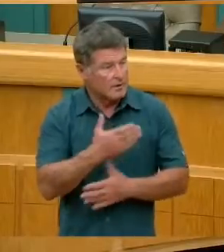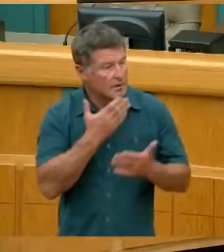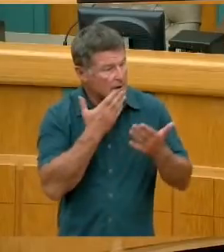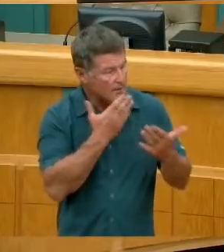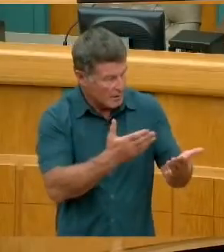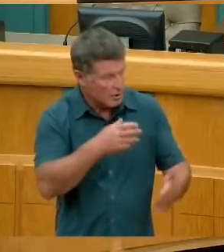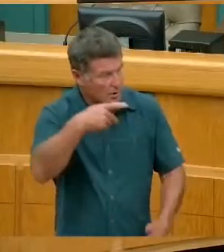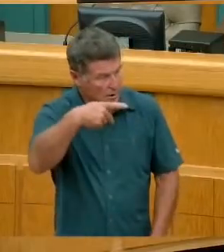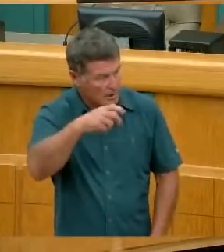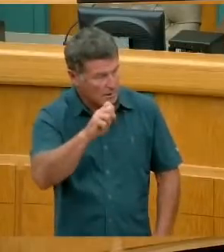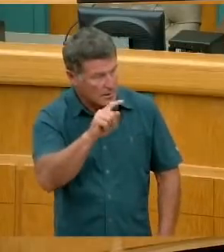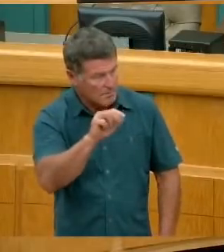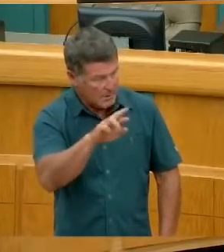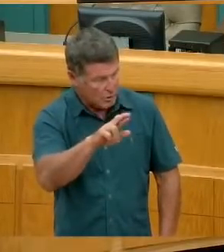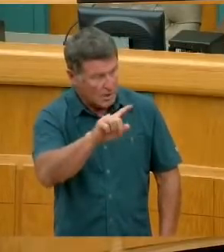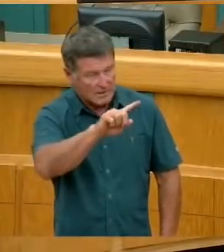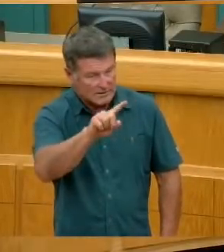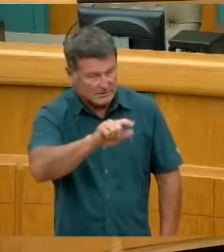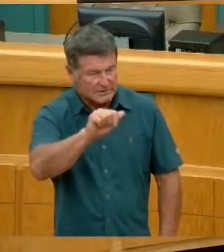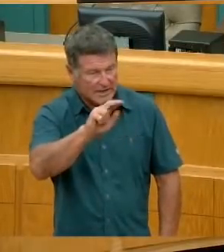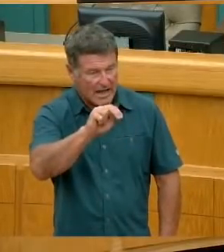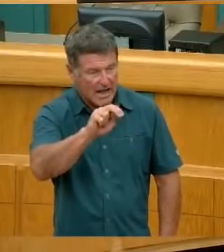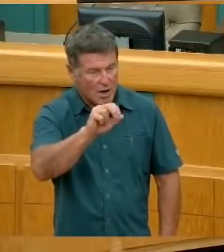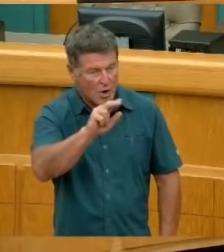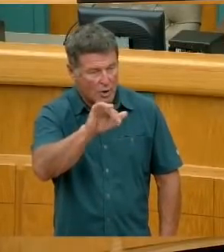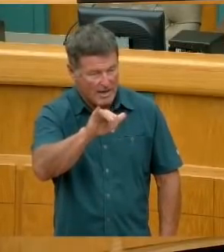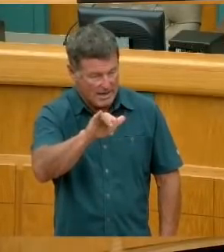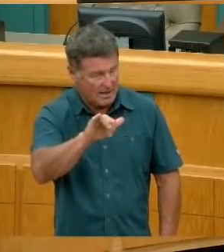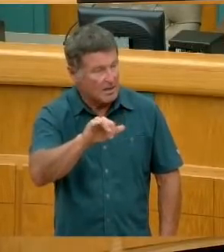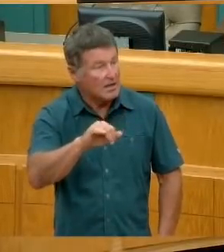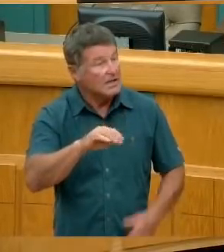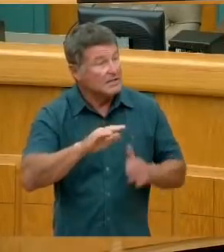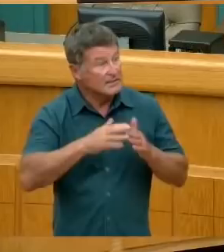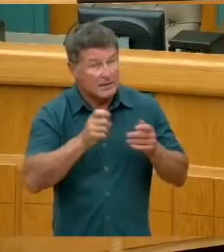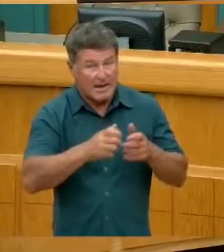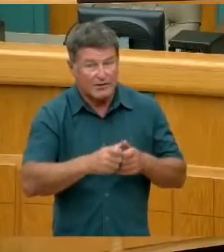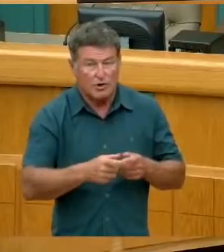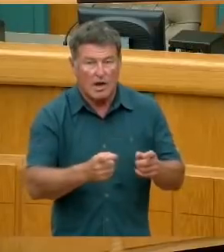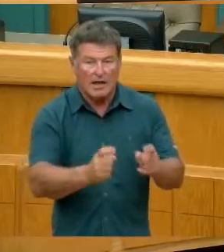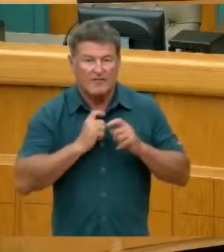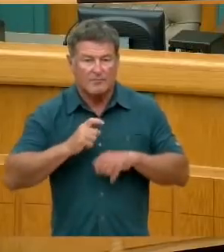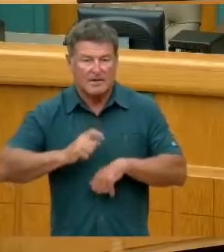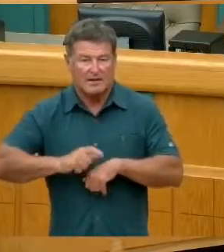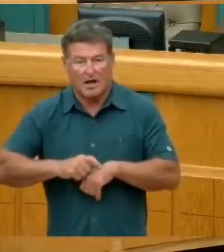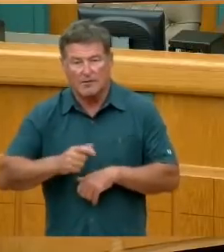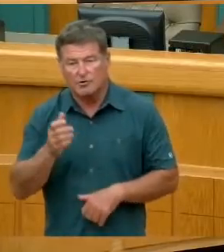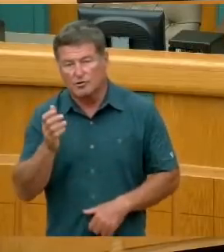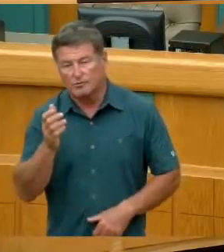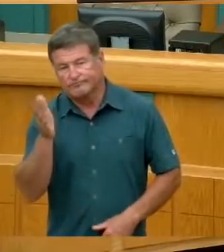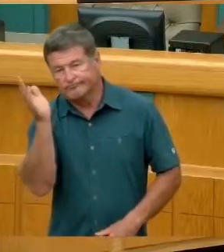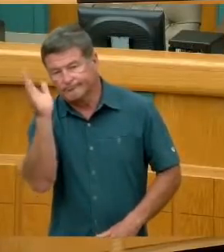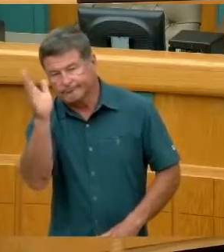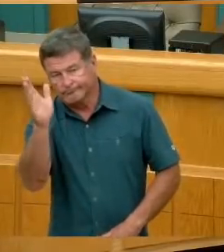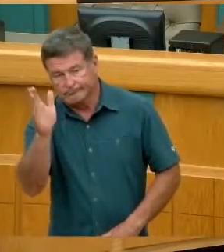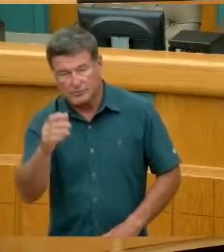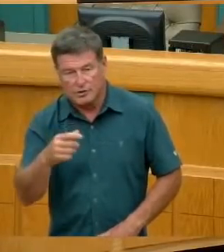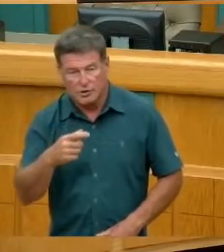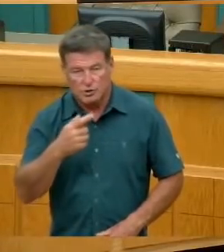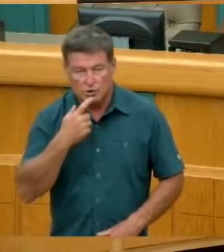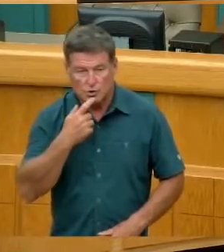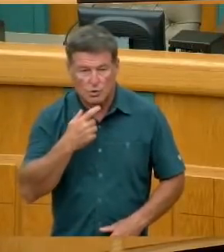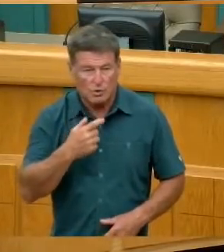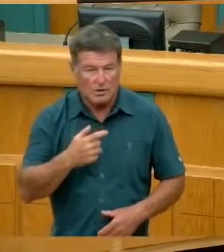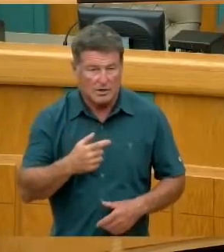Good afternoon, and I want to thank Peter Zanoni, City Manager, for giving me a few moments to express my appreciation for